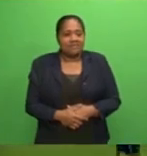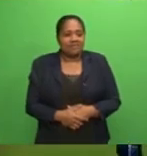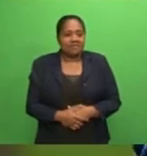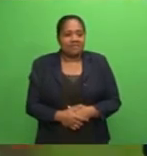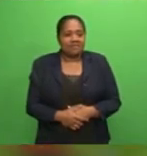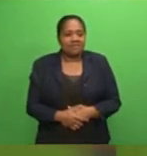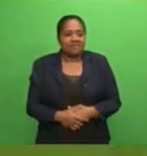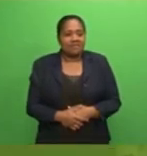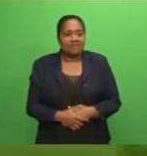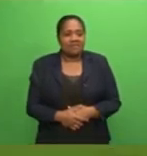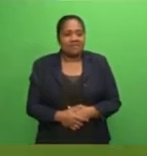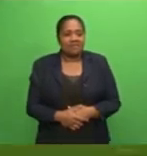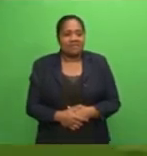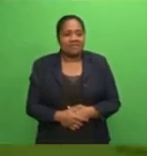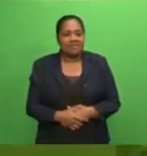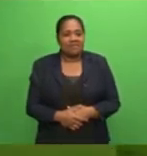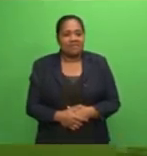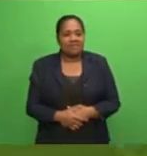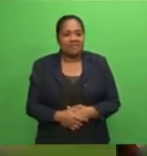finger.